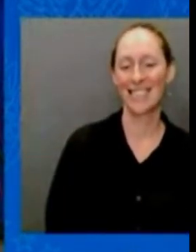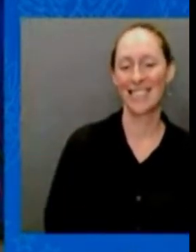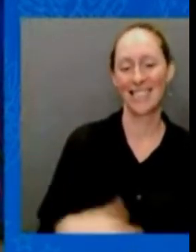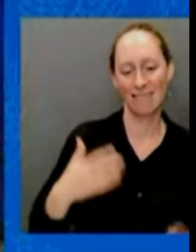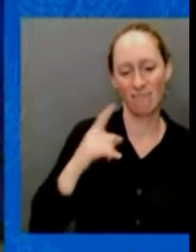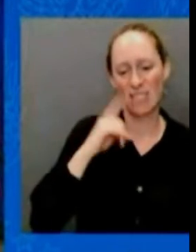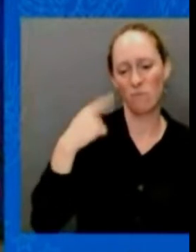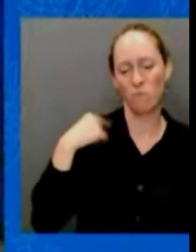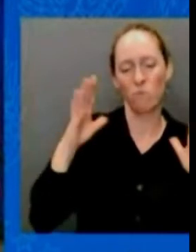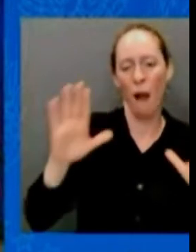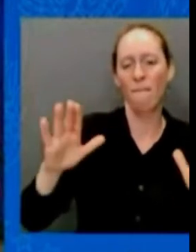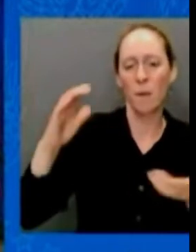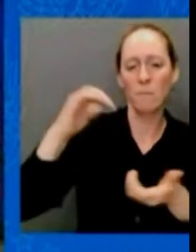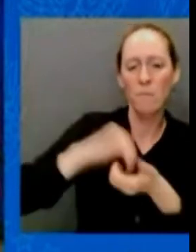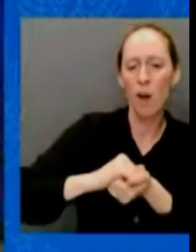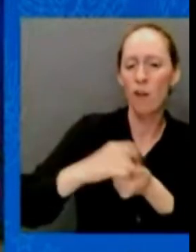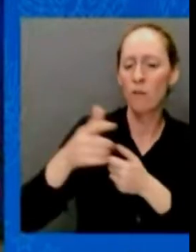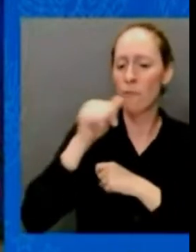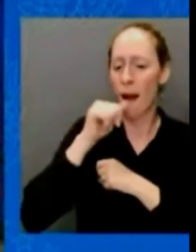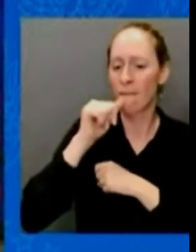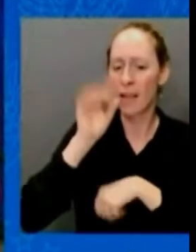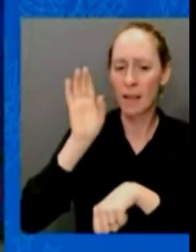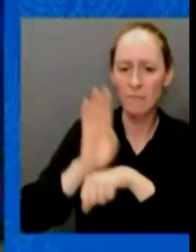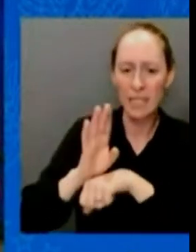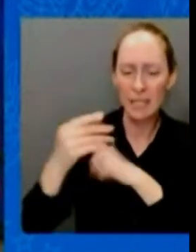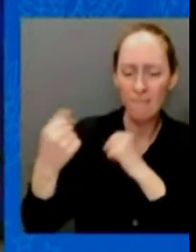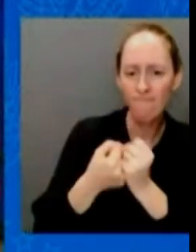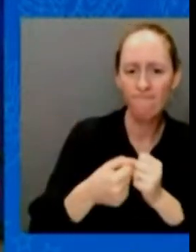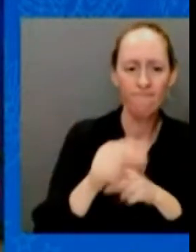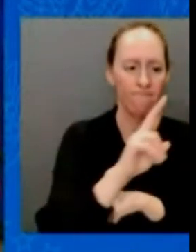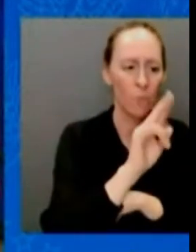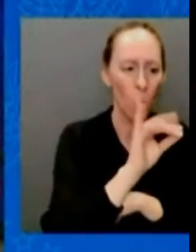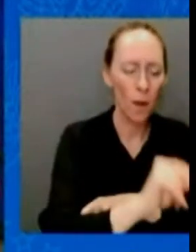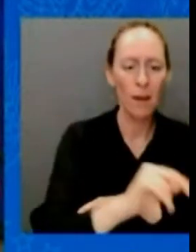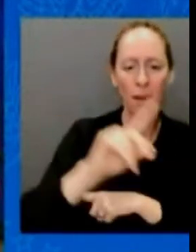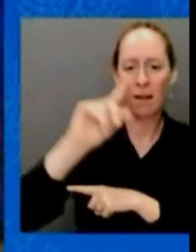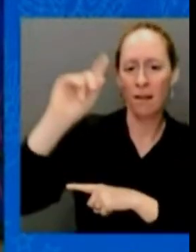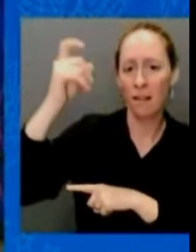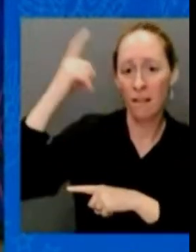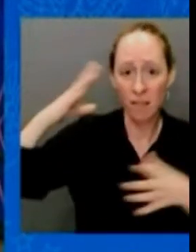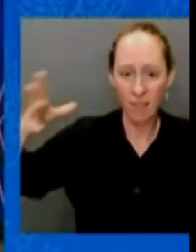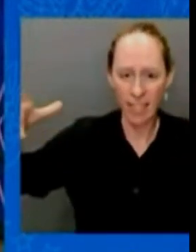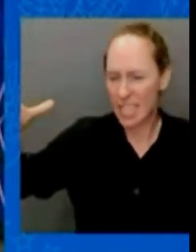and in government. And that does start with our very own,